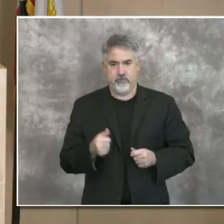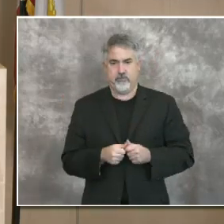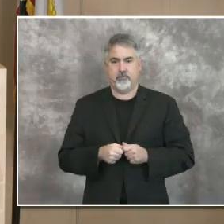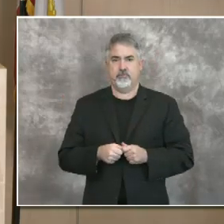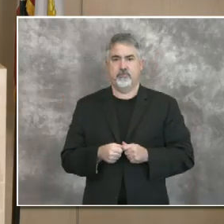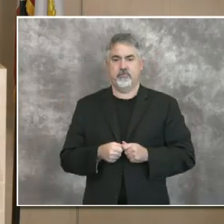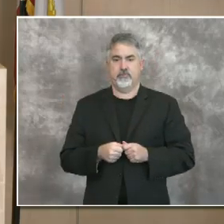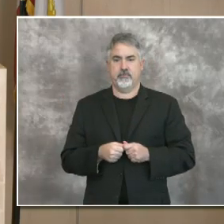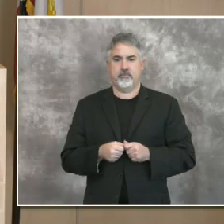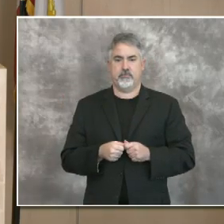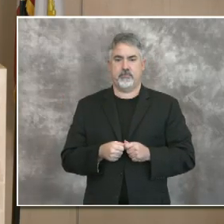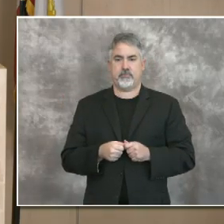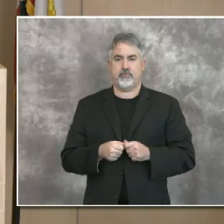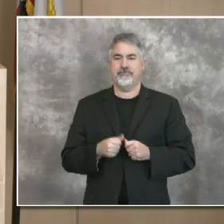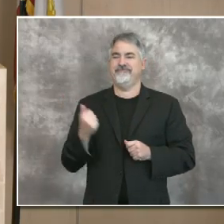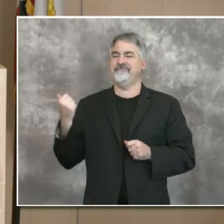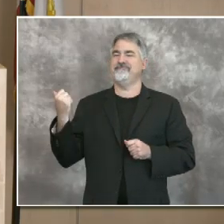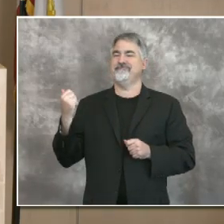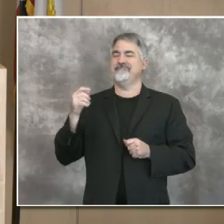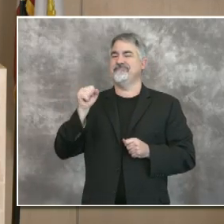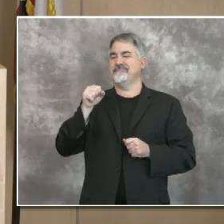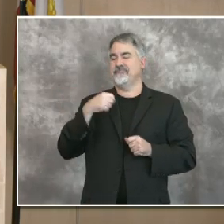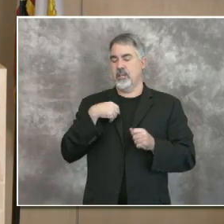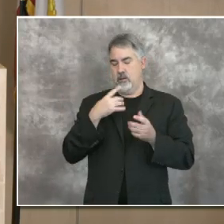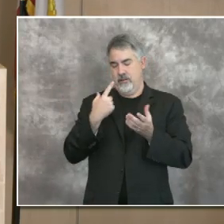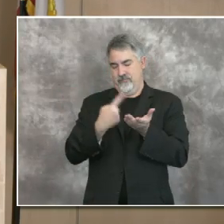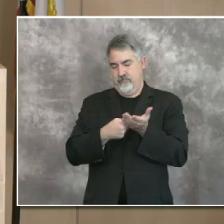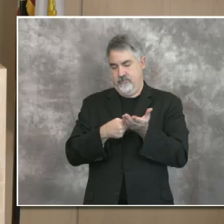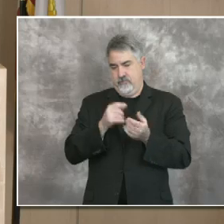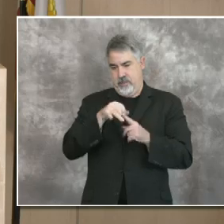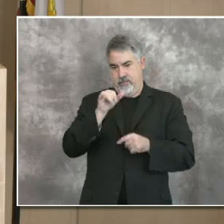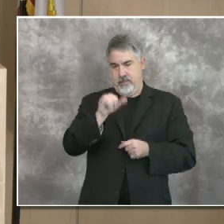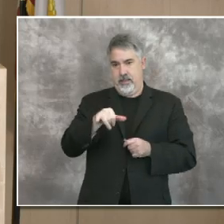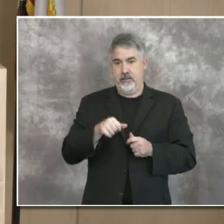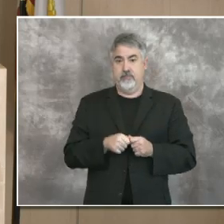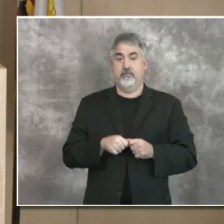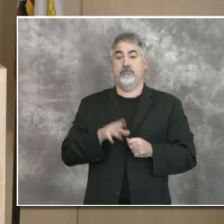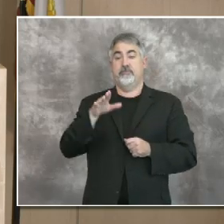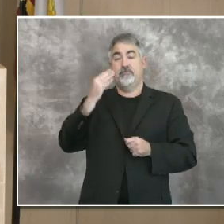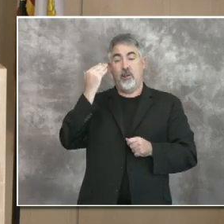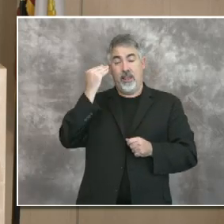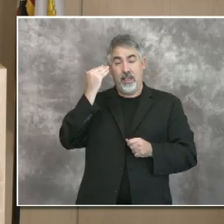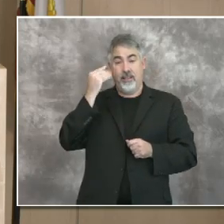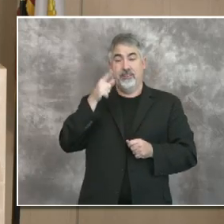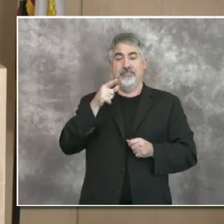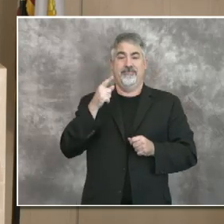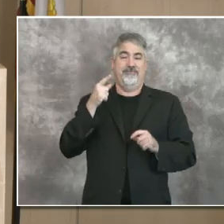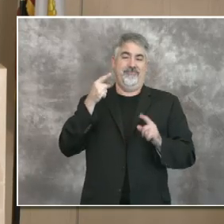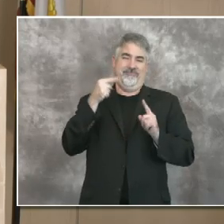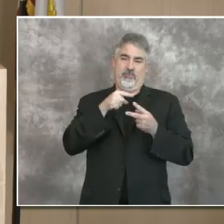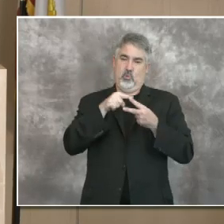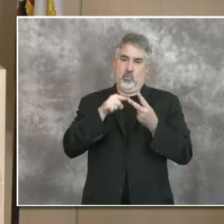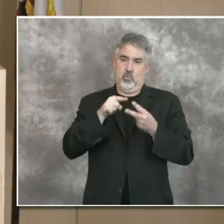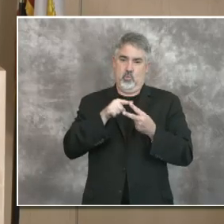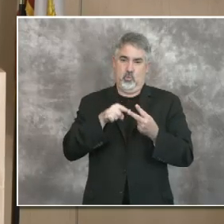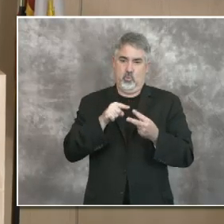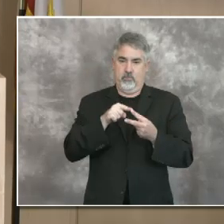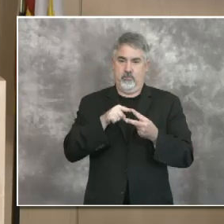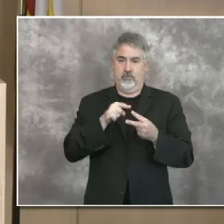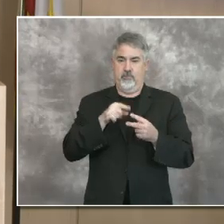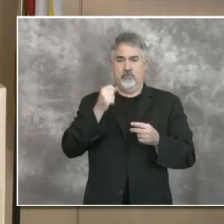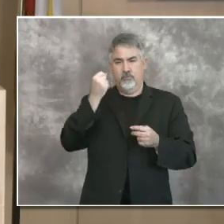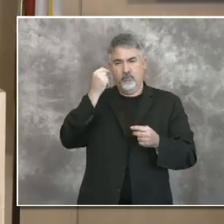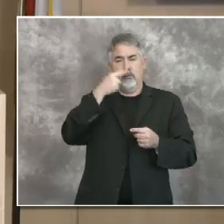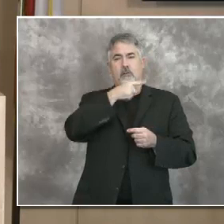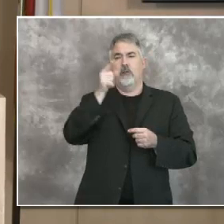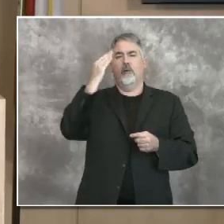Sure, I do have a couple of comments on that, because this it really touches on 2 things that I think are very important for the public. Number one, a lot of